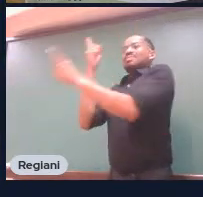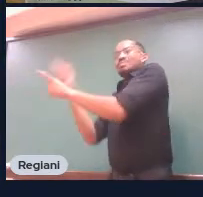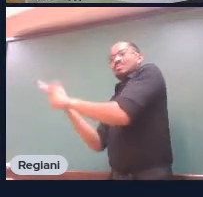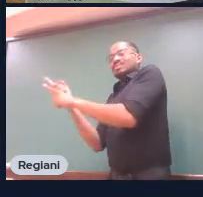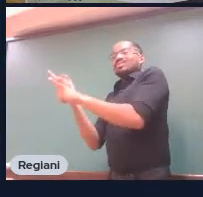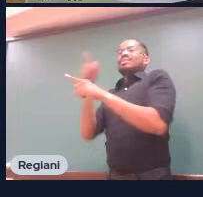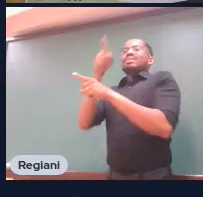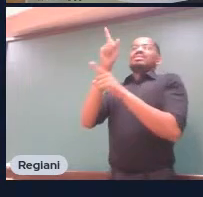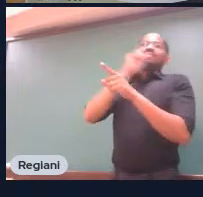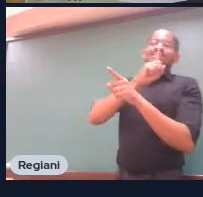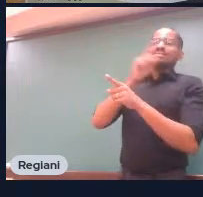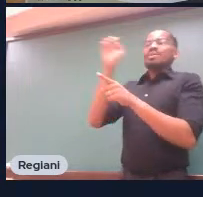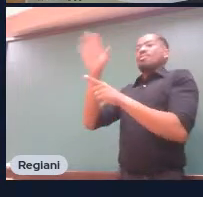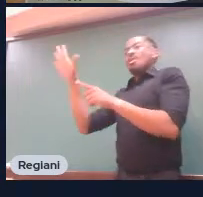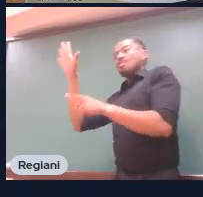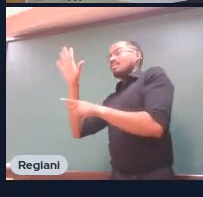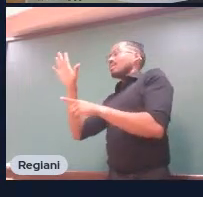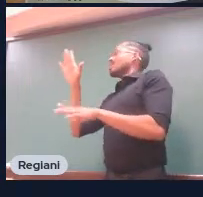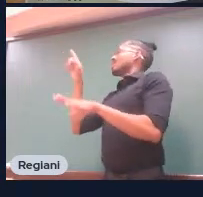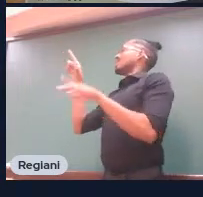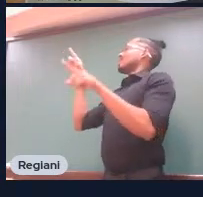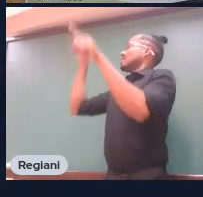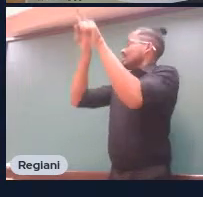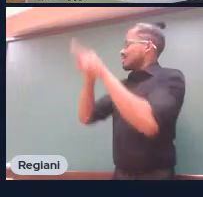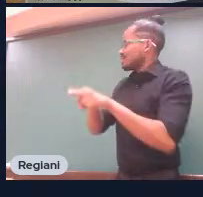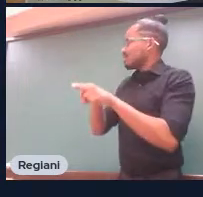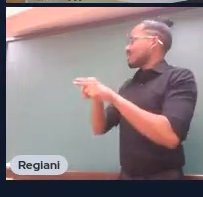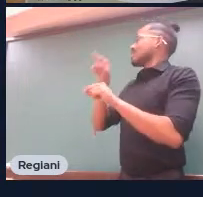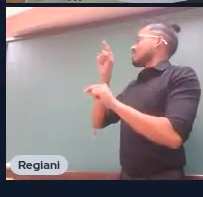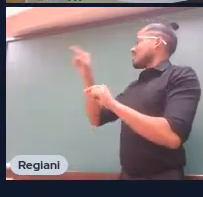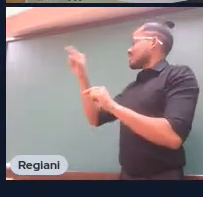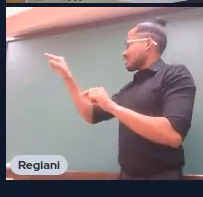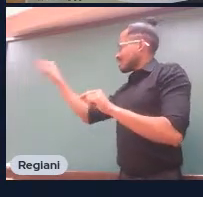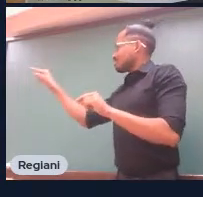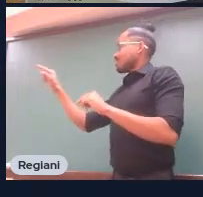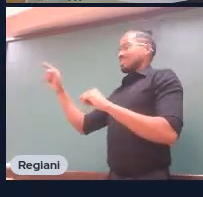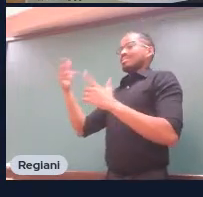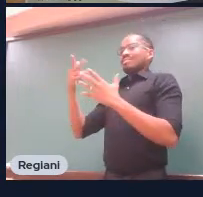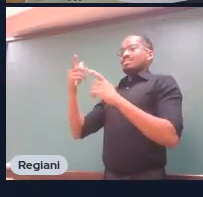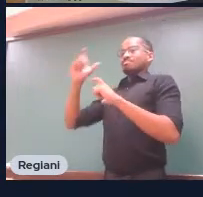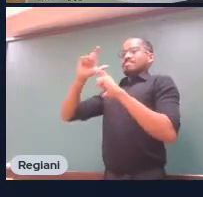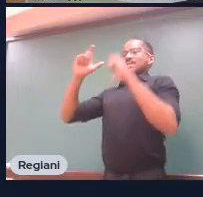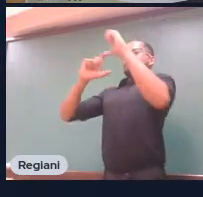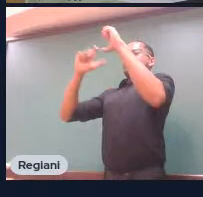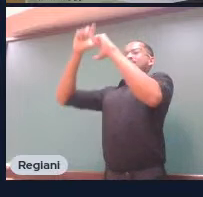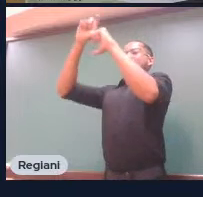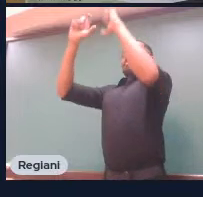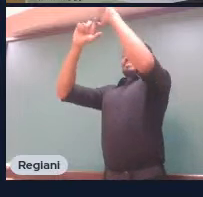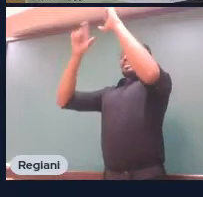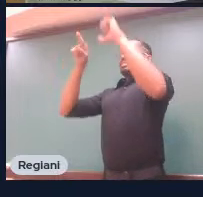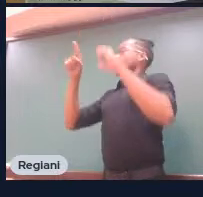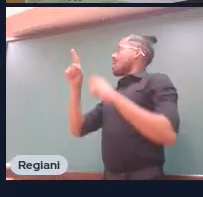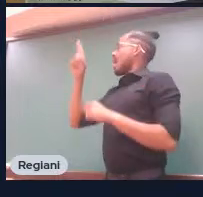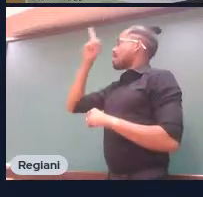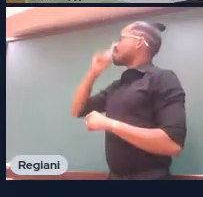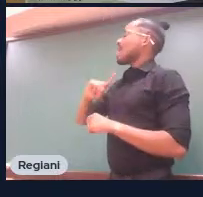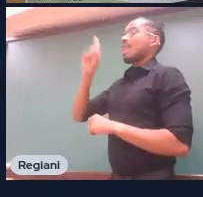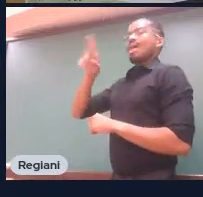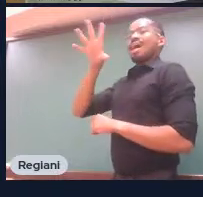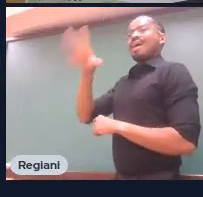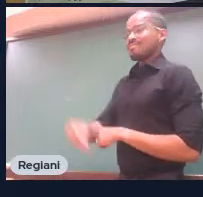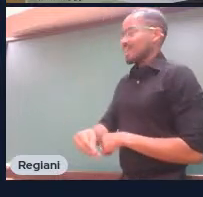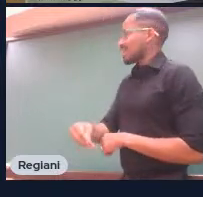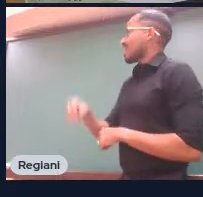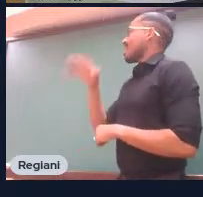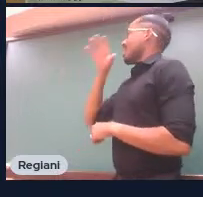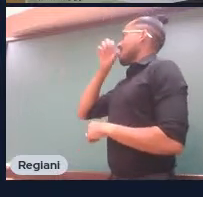from 1990 onwards, you have AUSLEX going into the mix. A bit later, you have yellow, which is AfriLex, then orange,